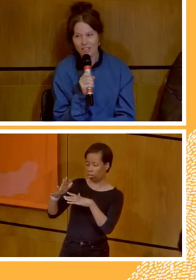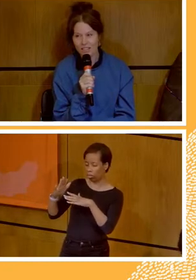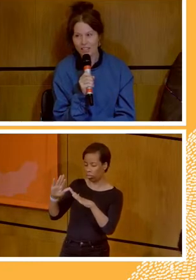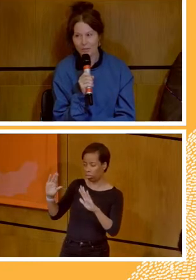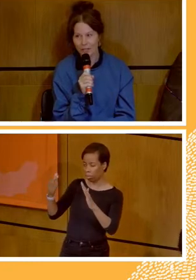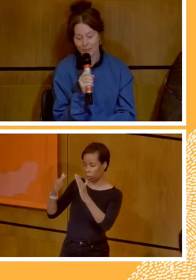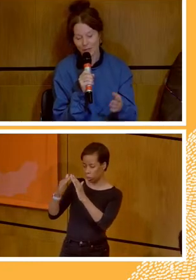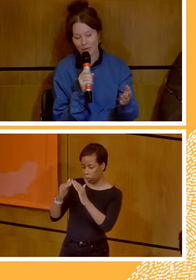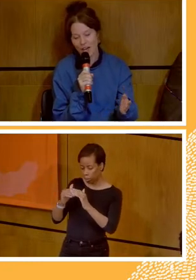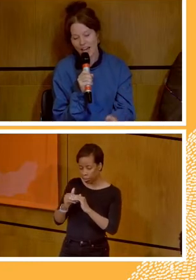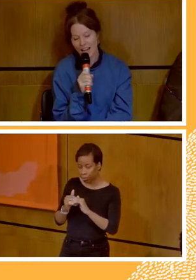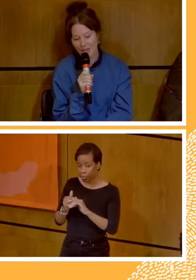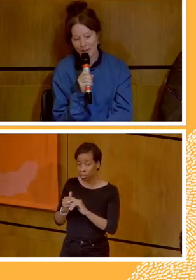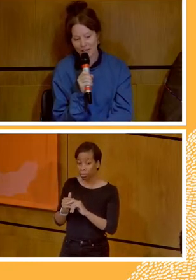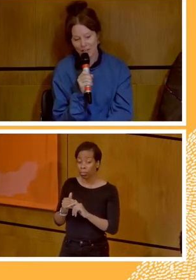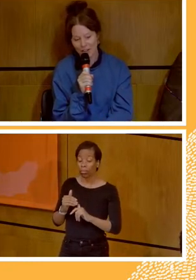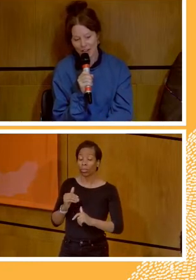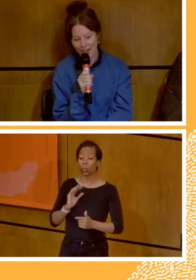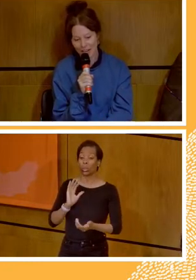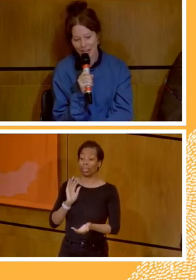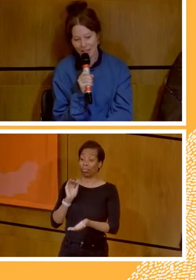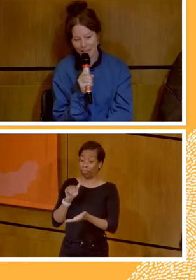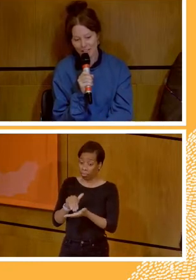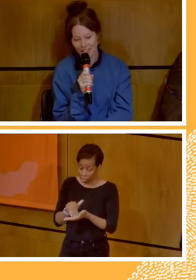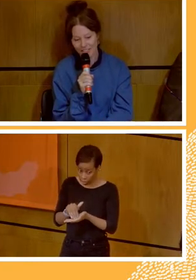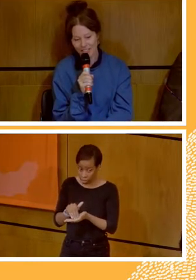And you know, we were there with